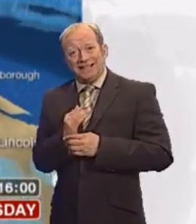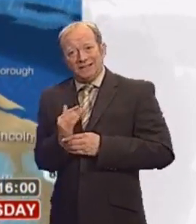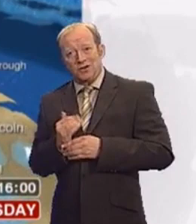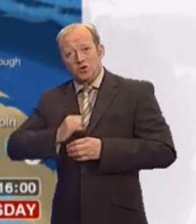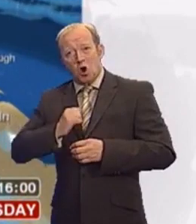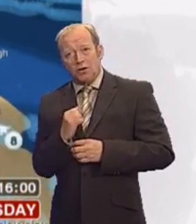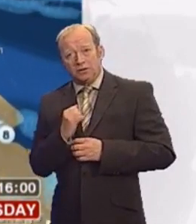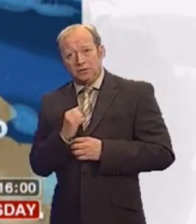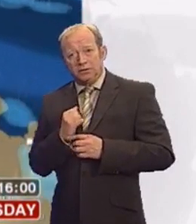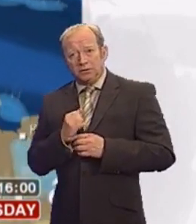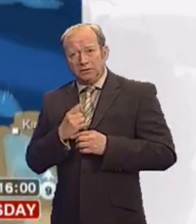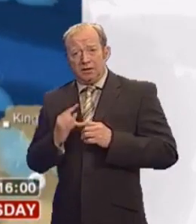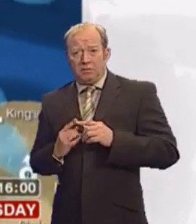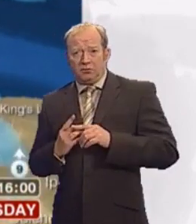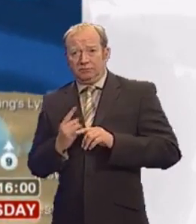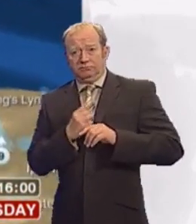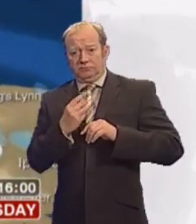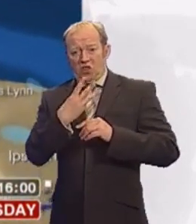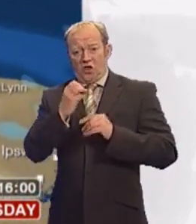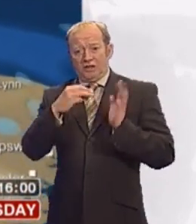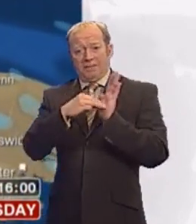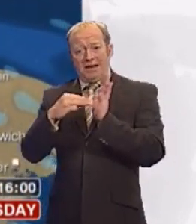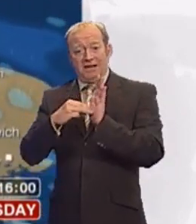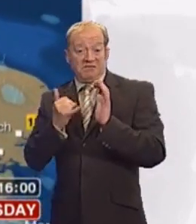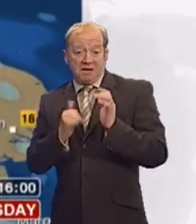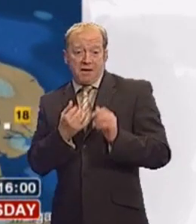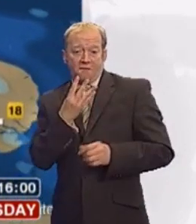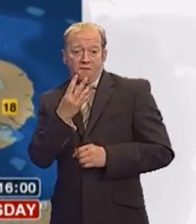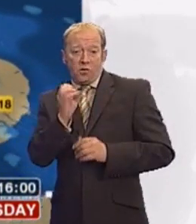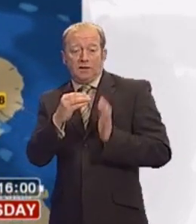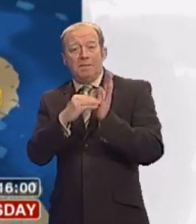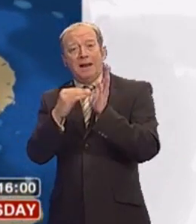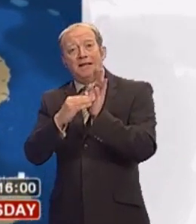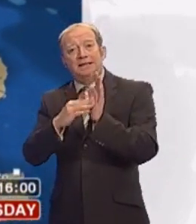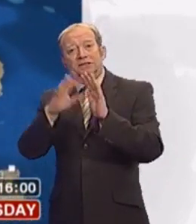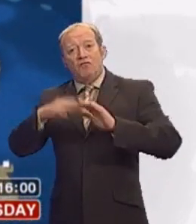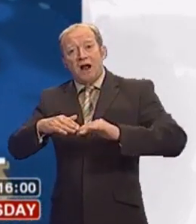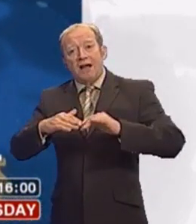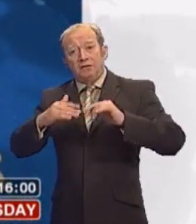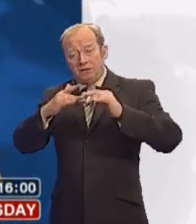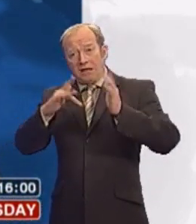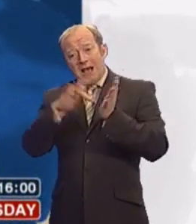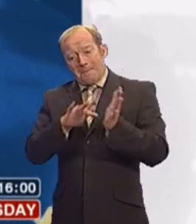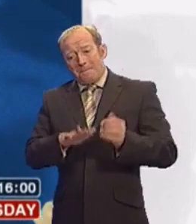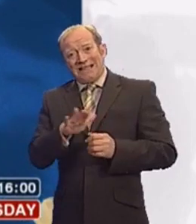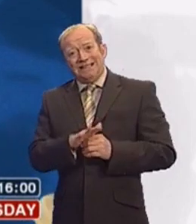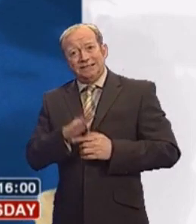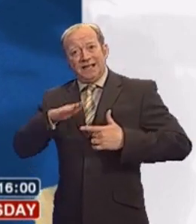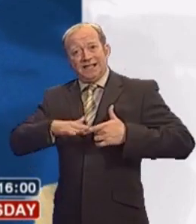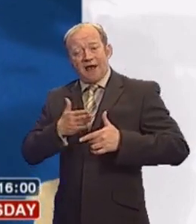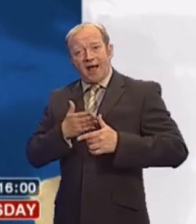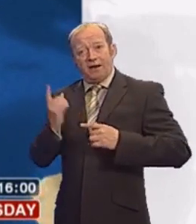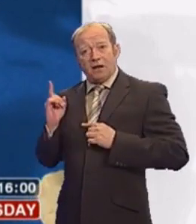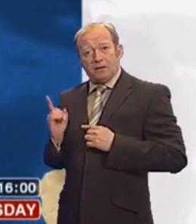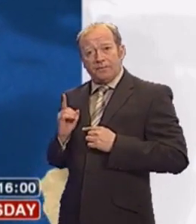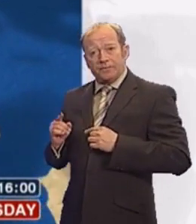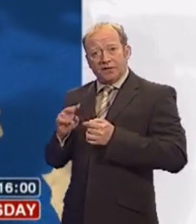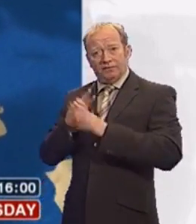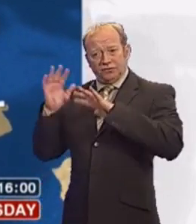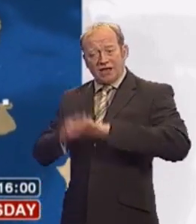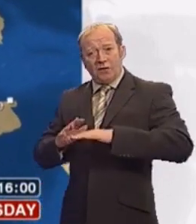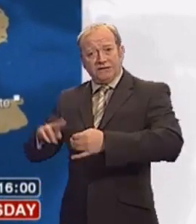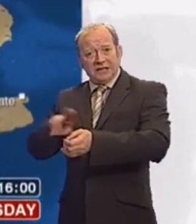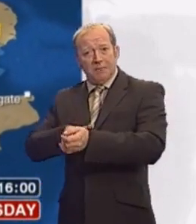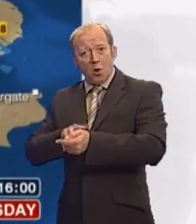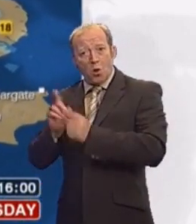ground might see 30, maybe 40 millimetres of rain. We're further south now to the Midlands, East Anglia. Here are some of the showers as blobs of blue, and some of the